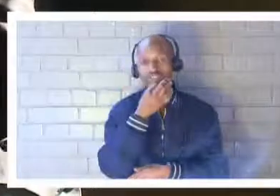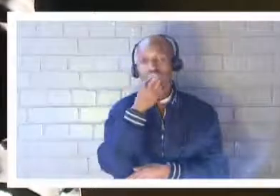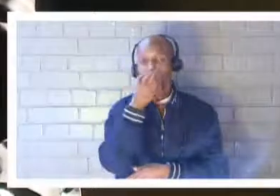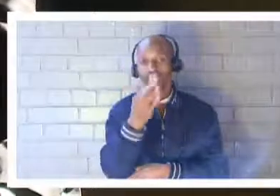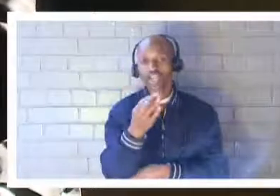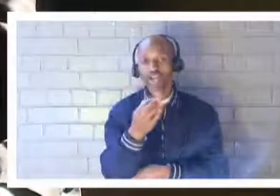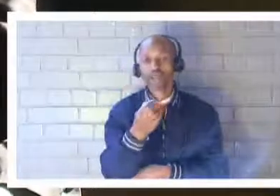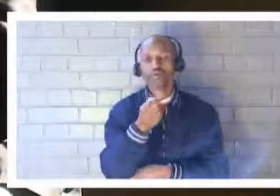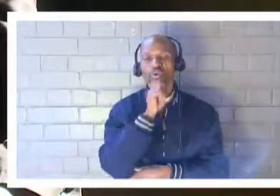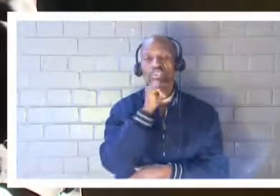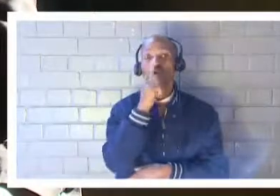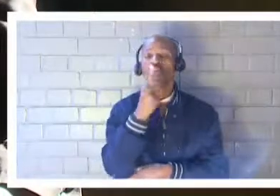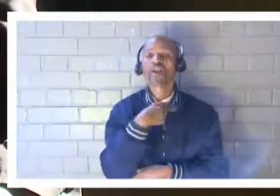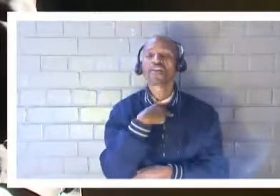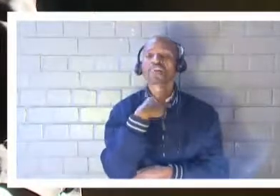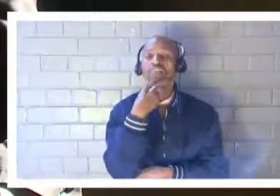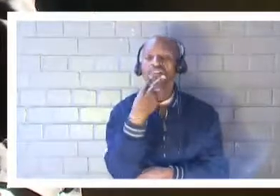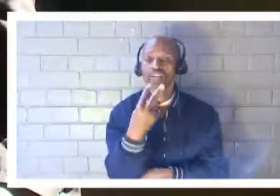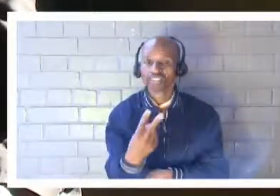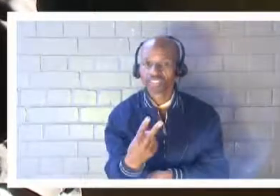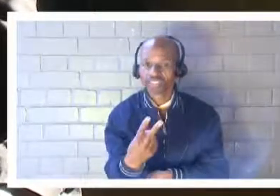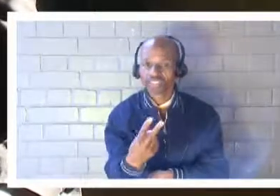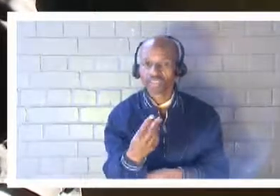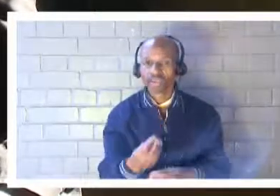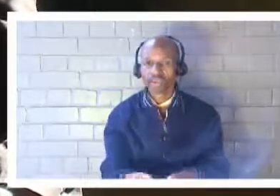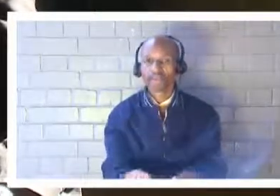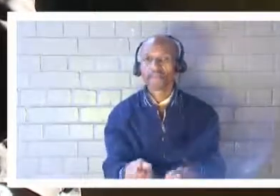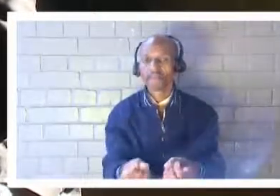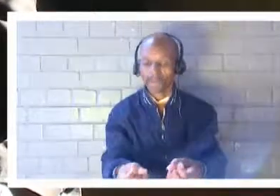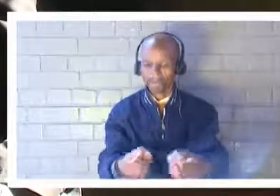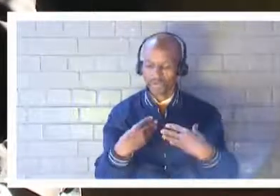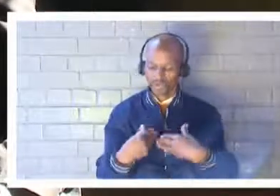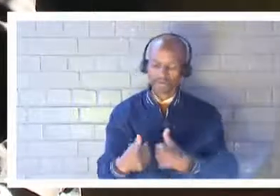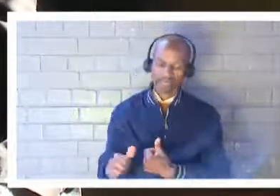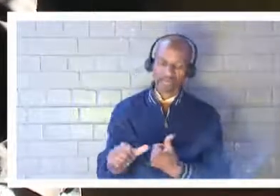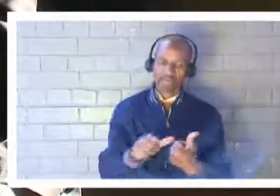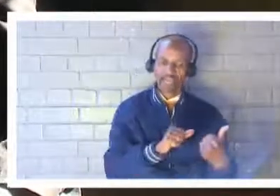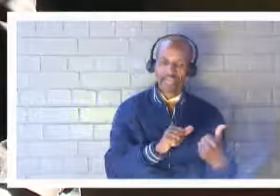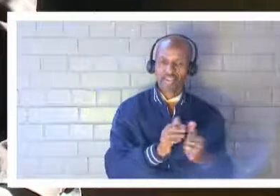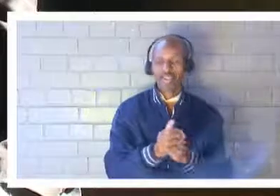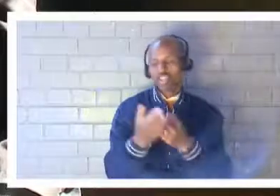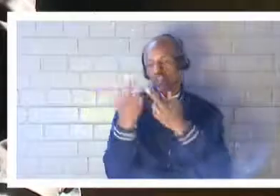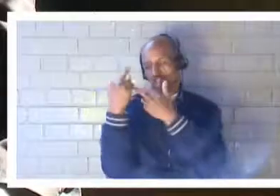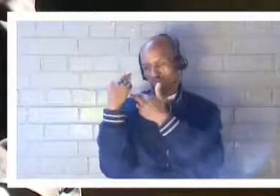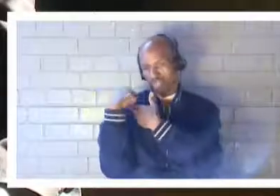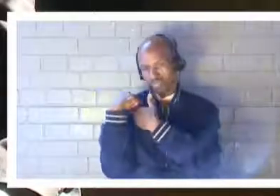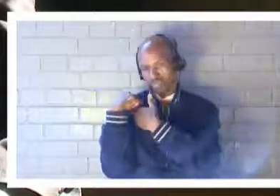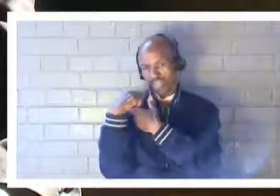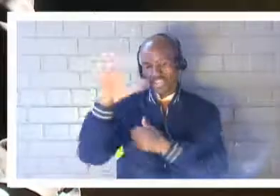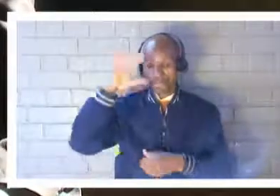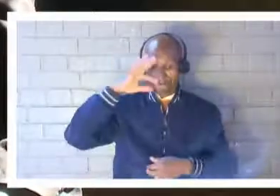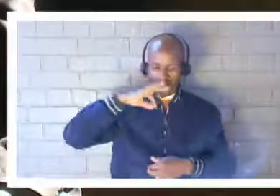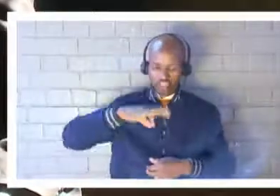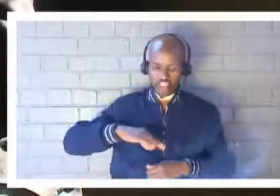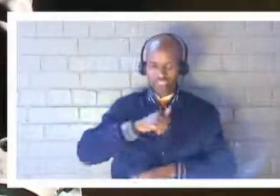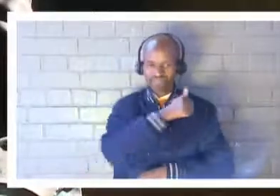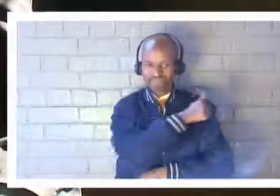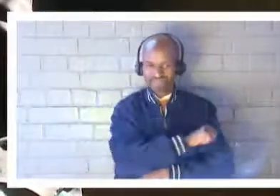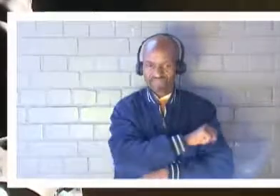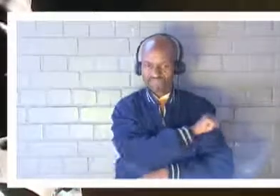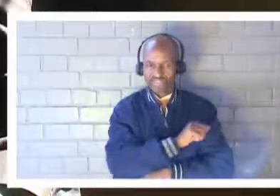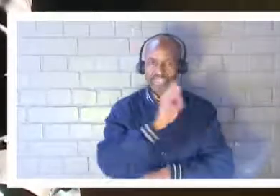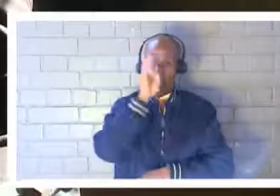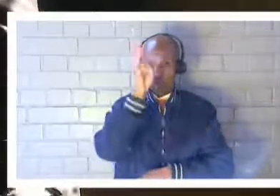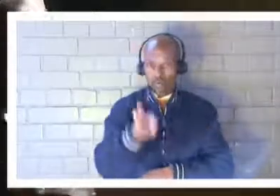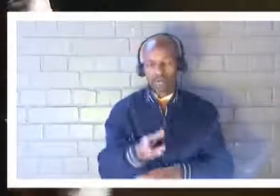in one voice, bring back the responsibility and its budget to the to hospitals we'll be able